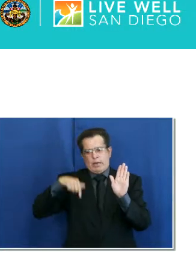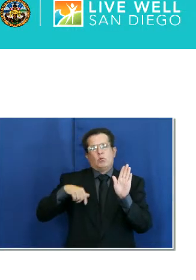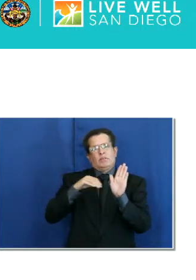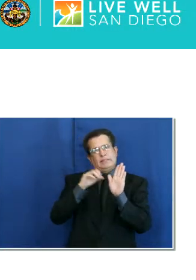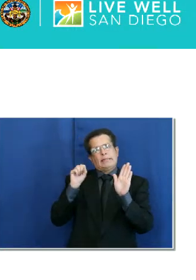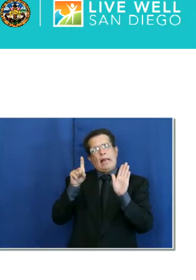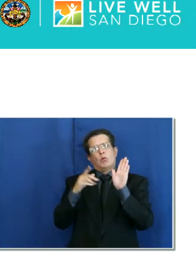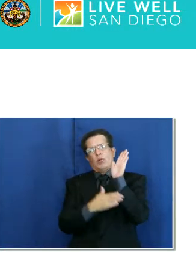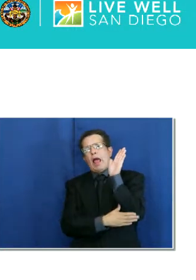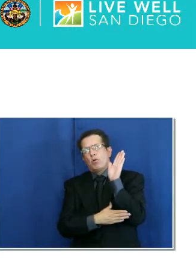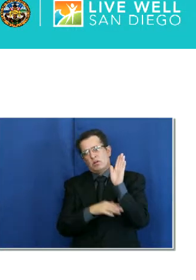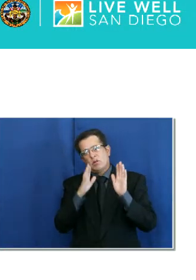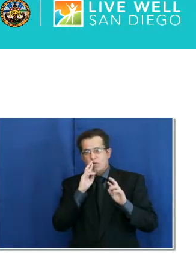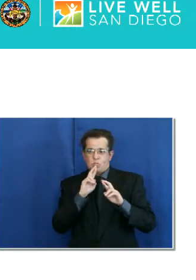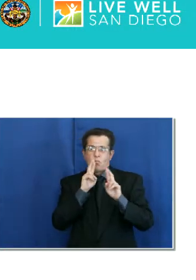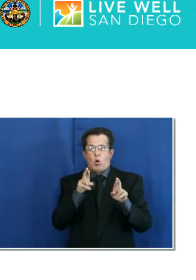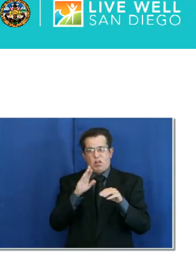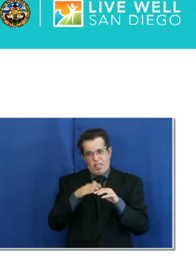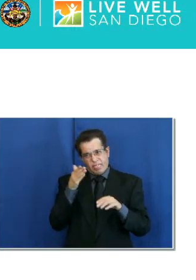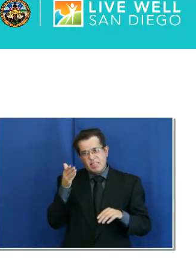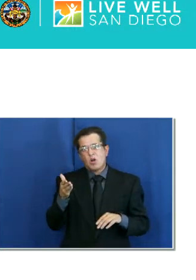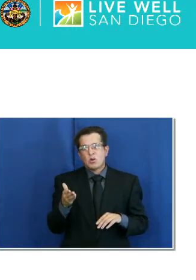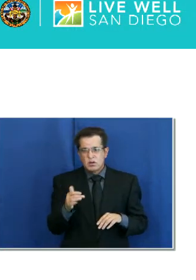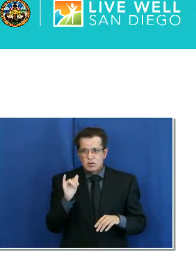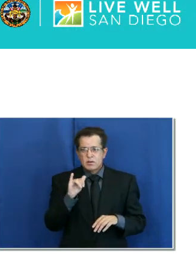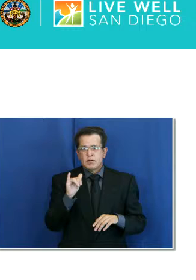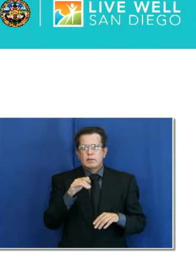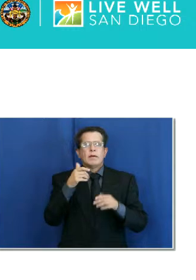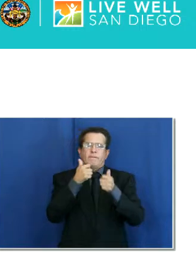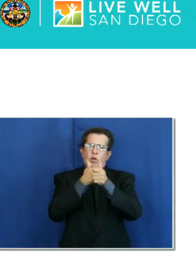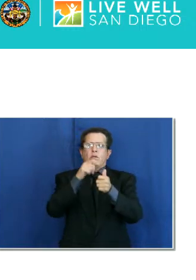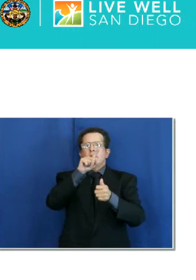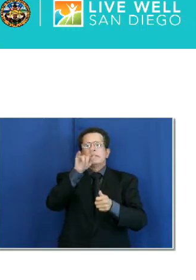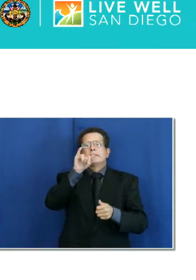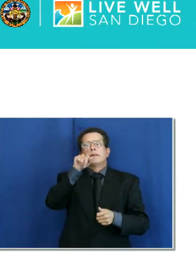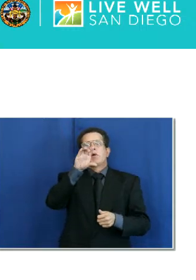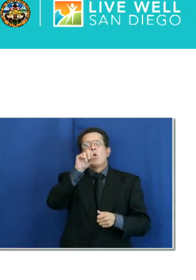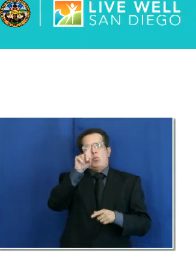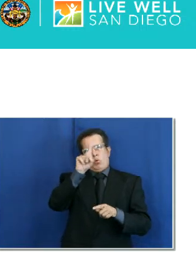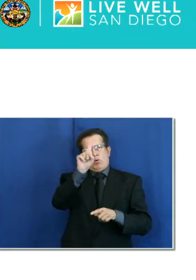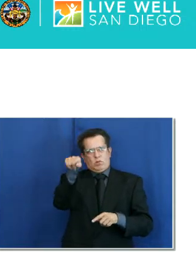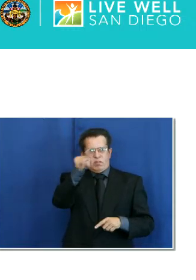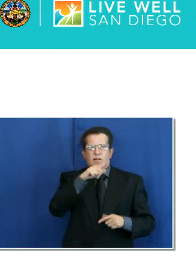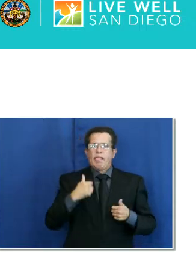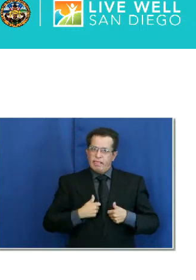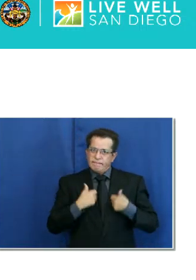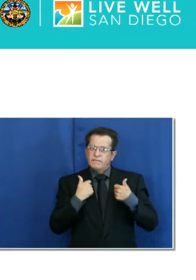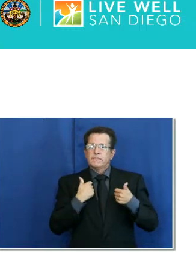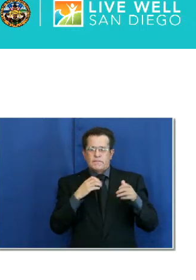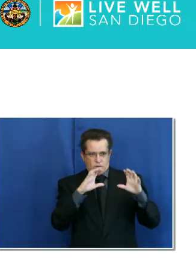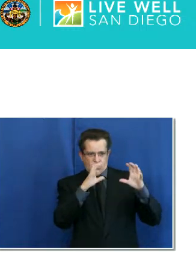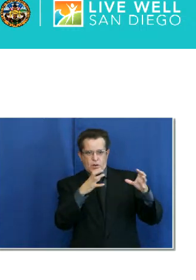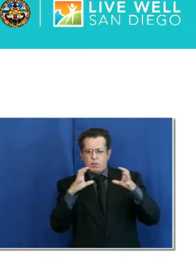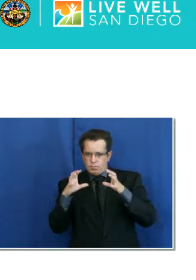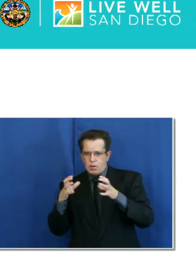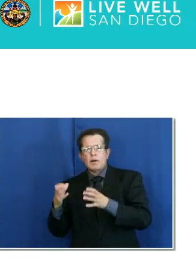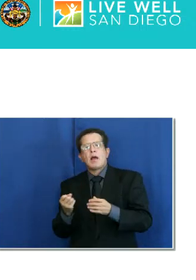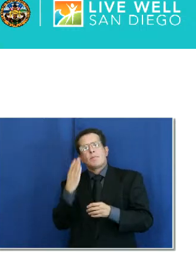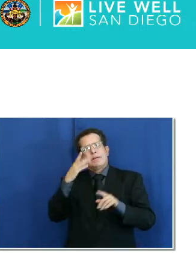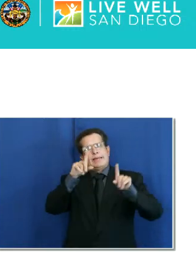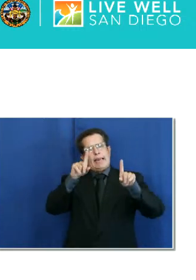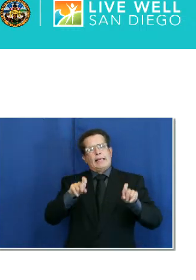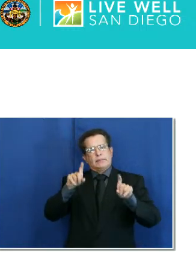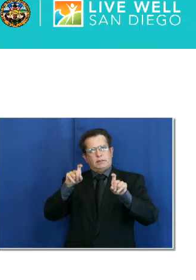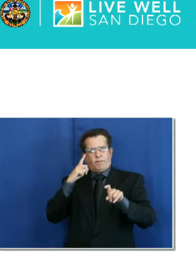Diego. This is in this slide, by zip code of residence, which includes tests for San Diego County